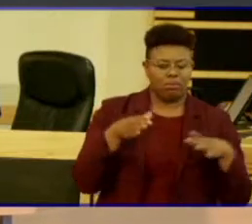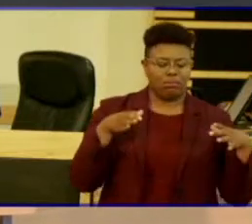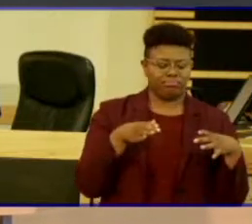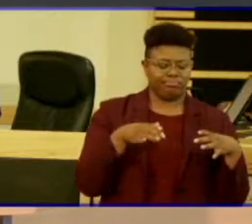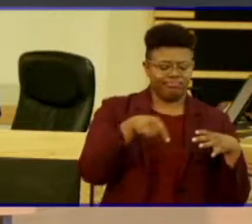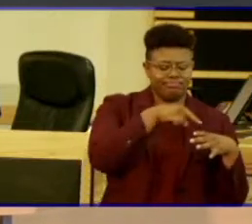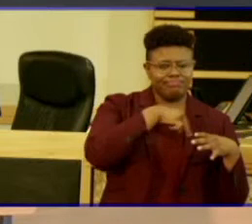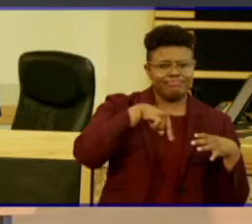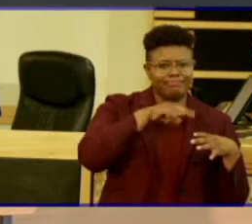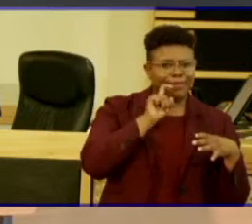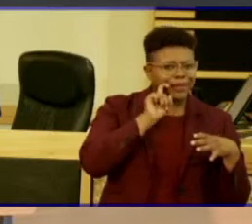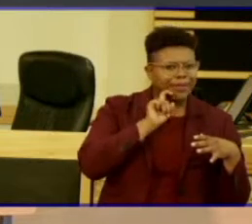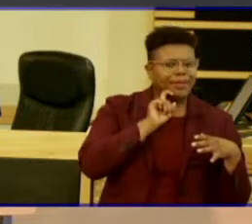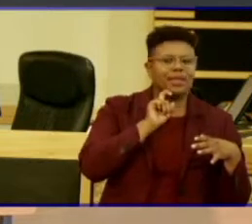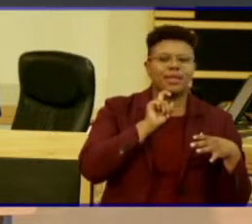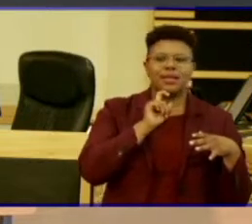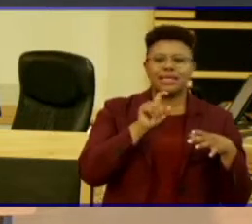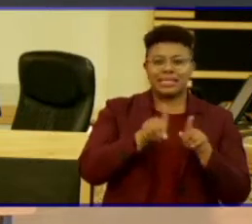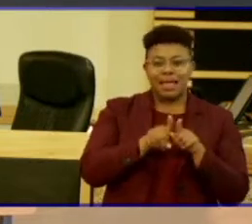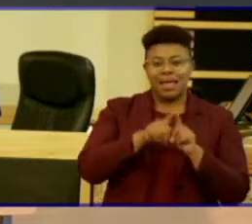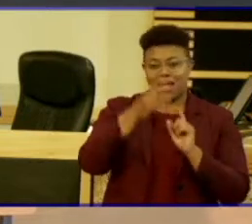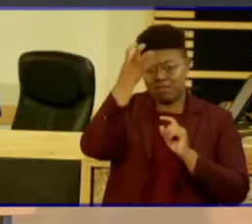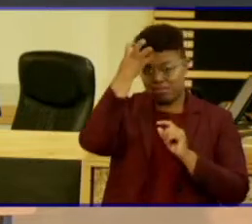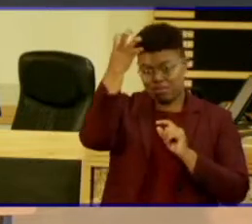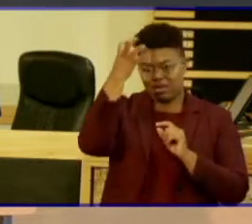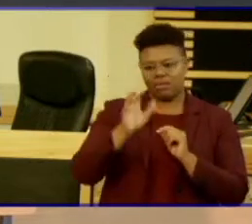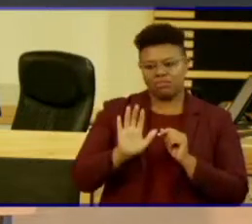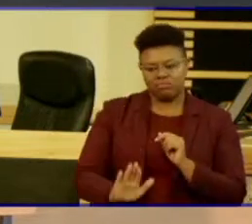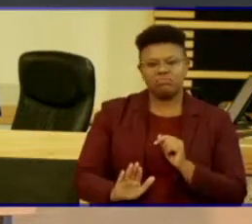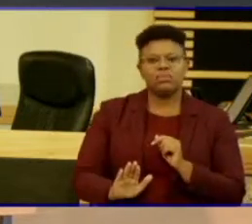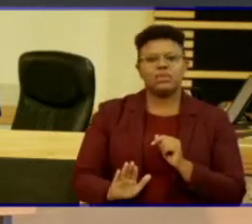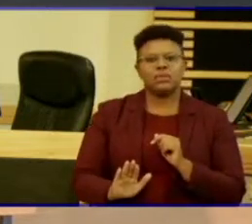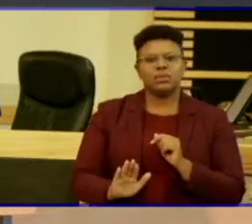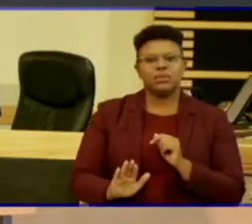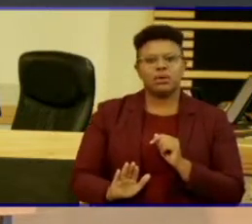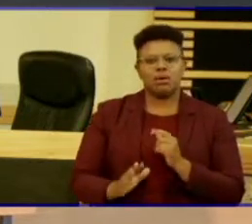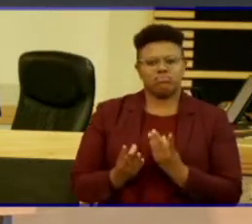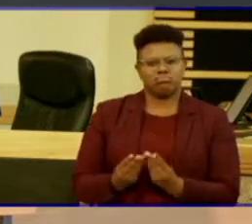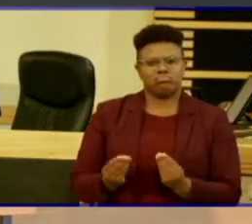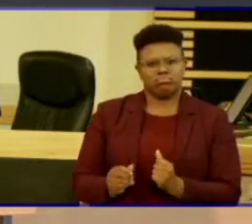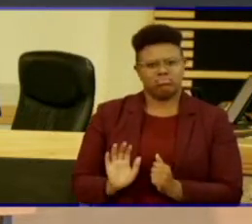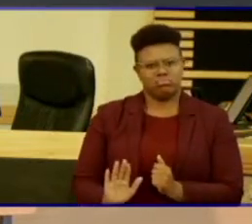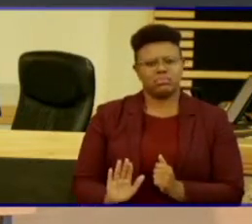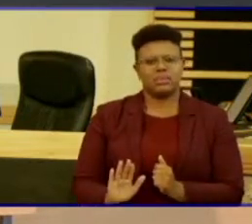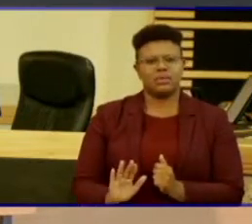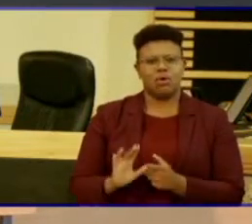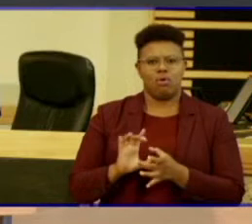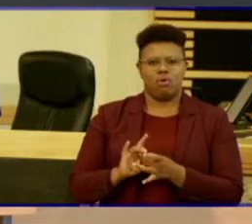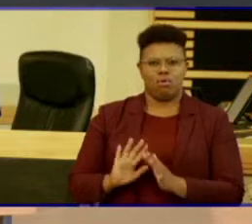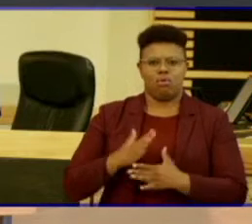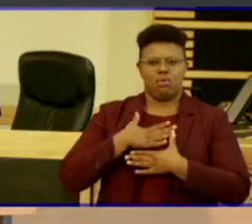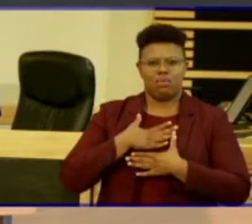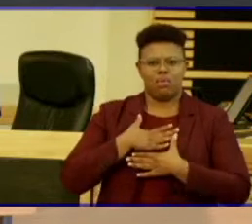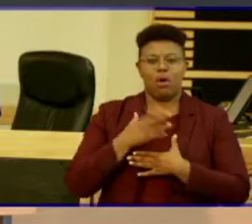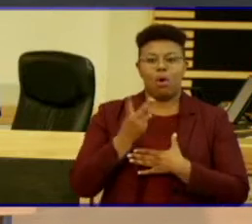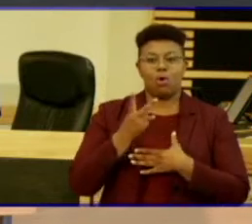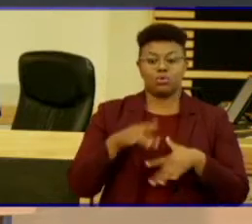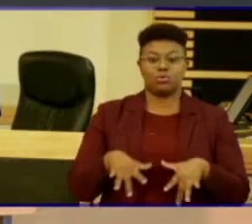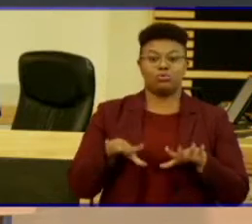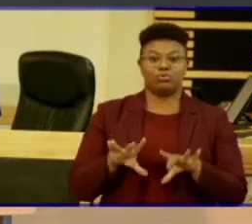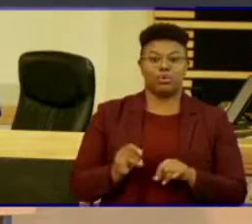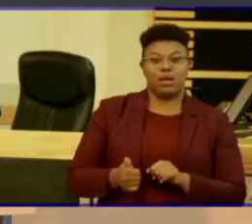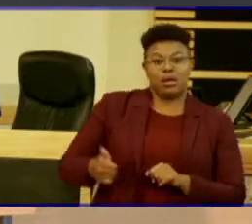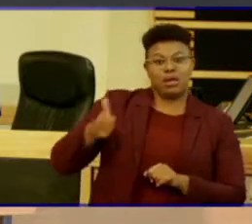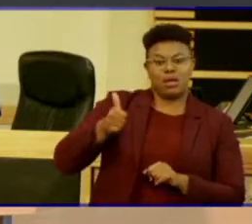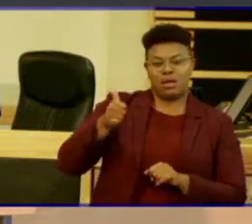struggle, iKumkani zelizwe lakowethu, usihlalo wendlu yenkosi nenkosi